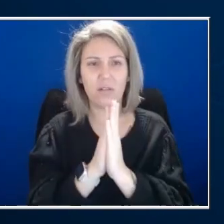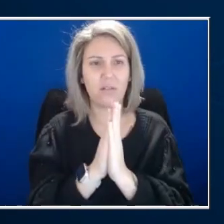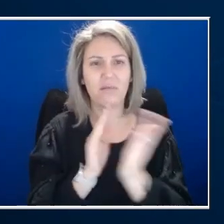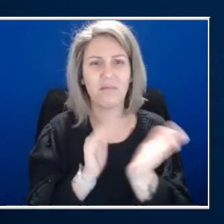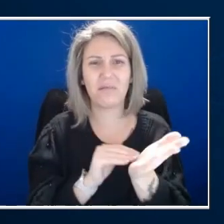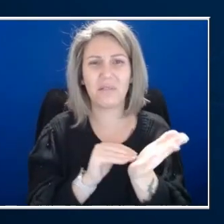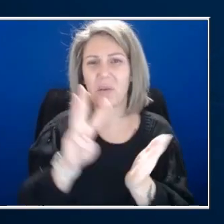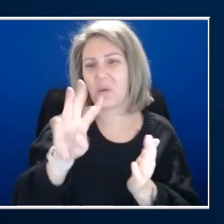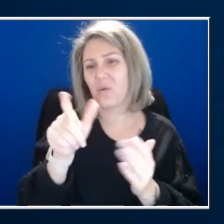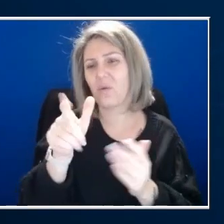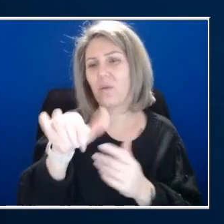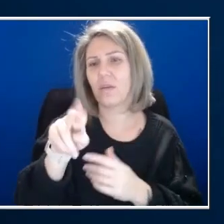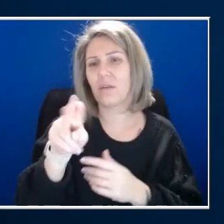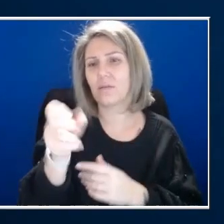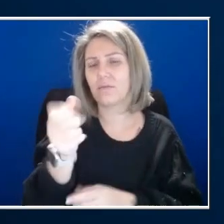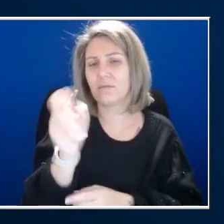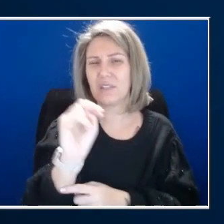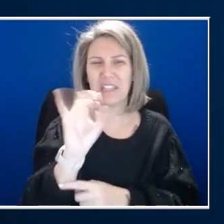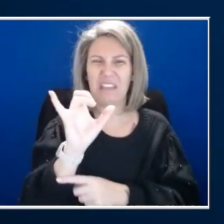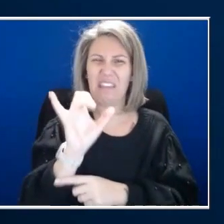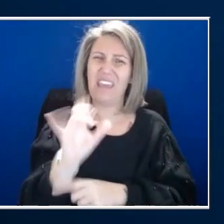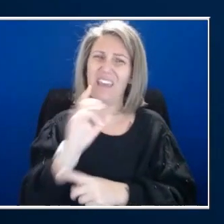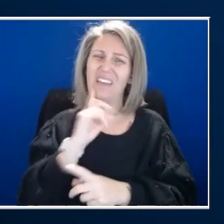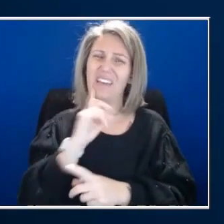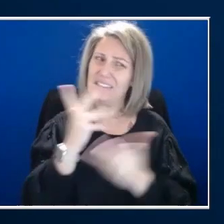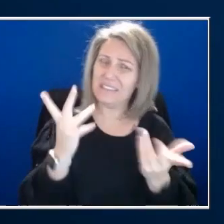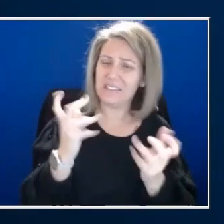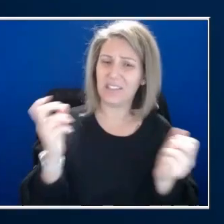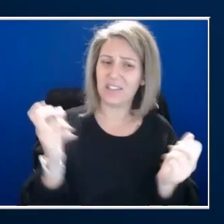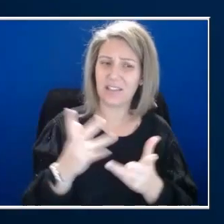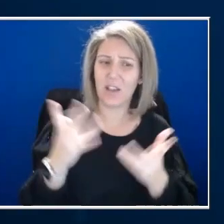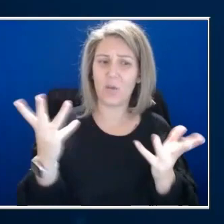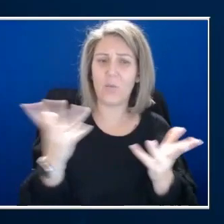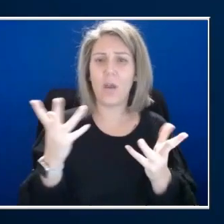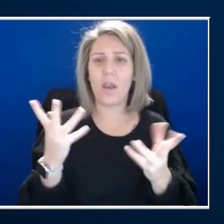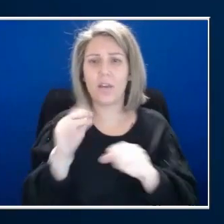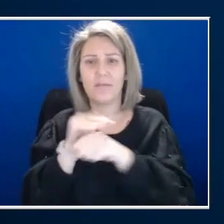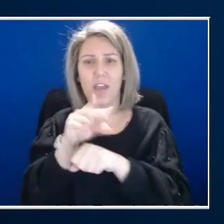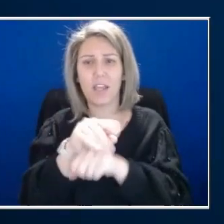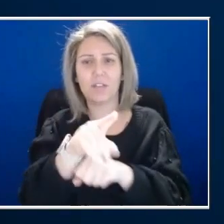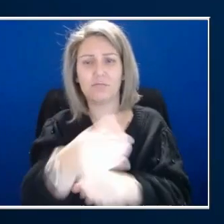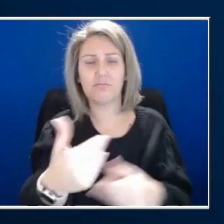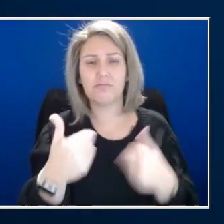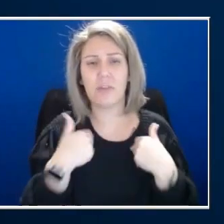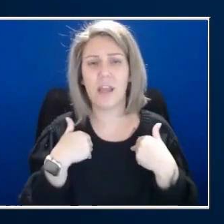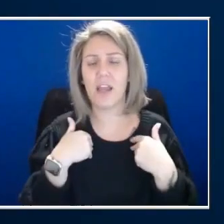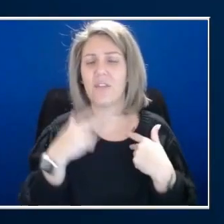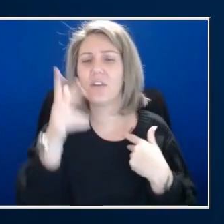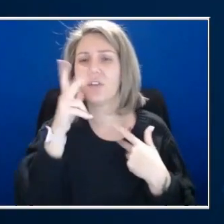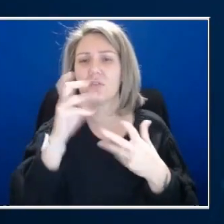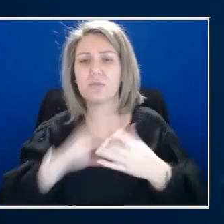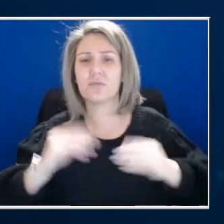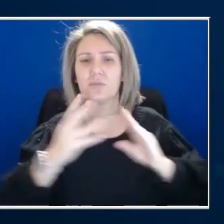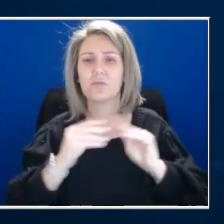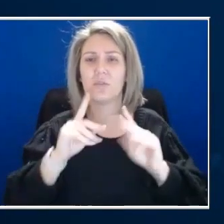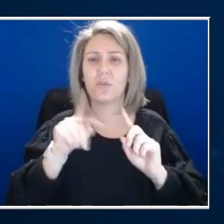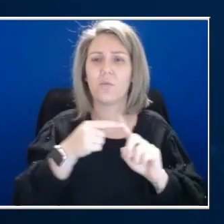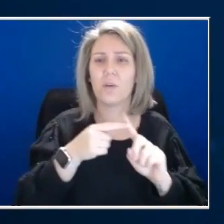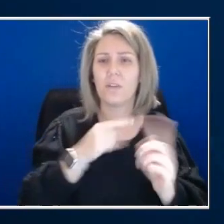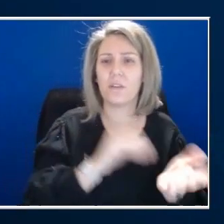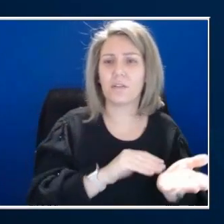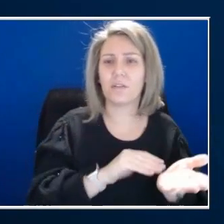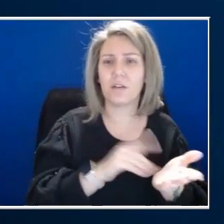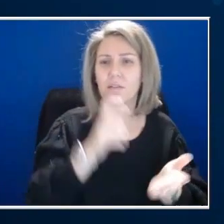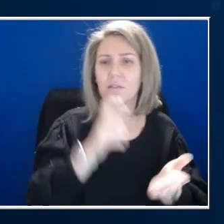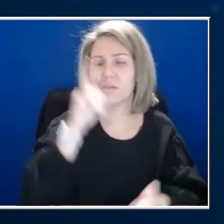troubles me. What advice would you have hearing a story like Sherry's, and when people hear that a doctor didn't believe them? Not everybody